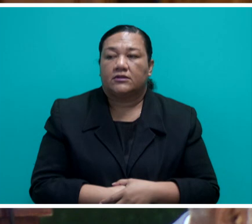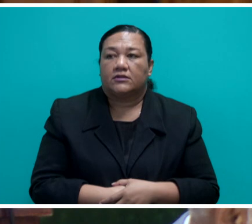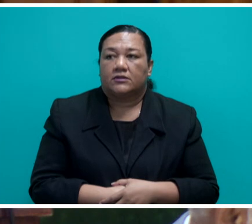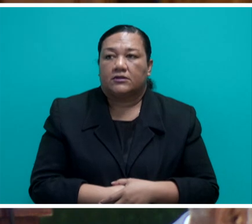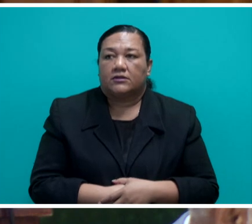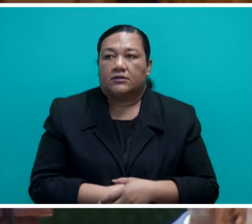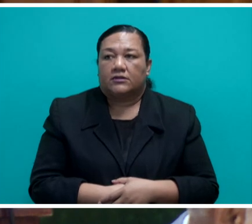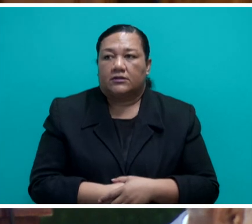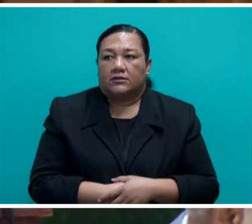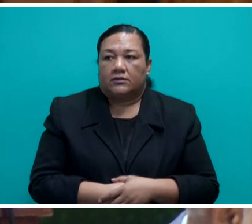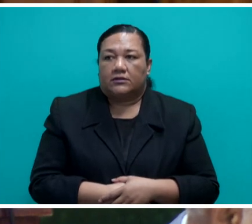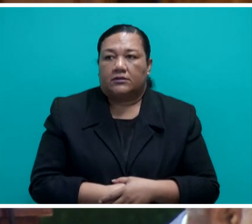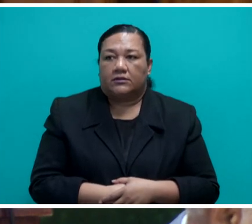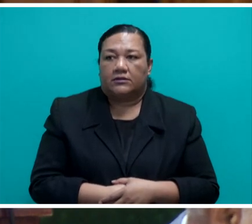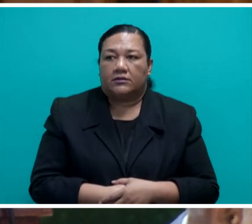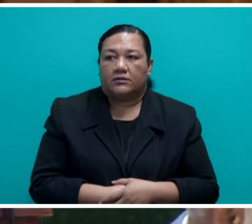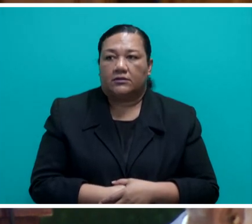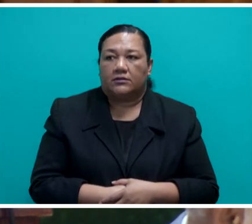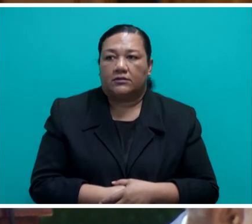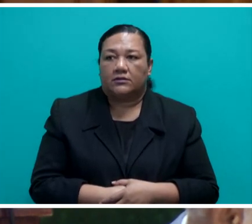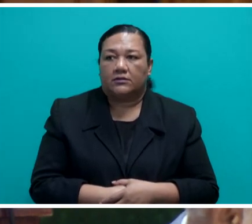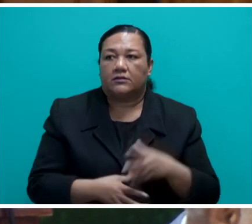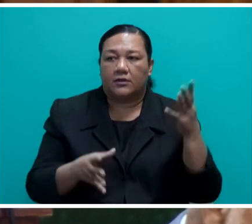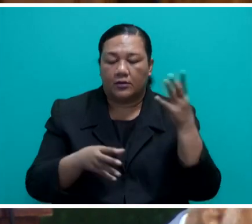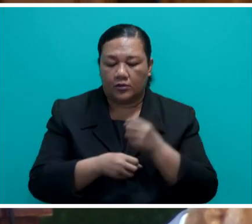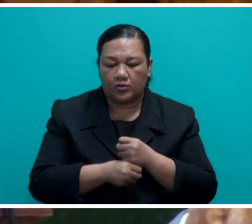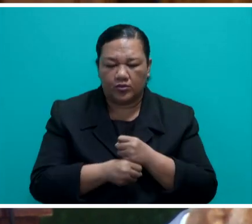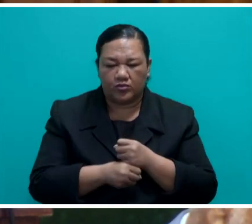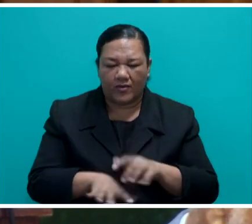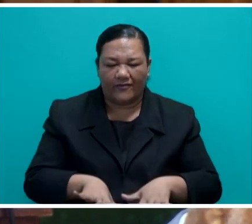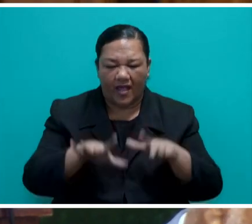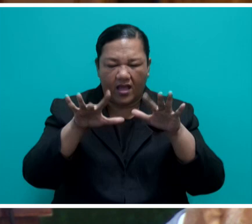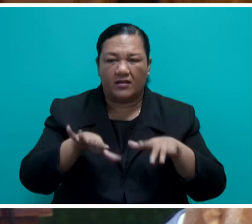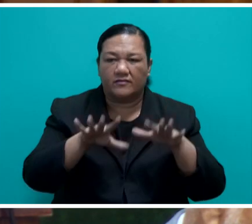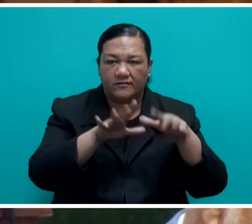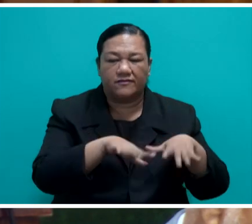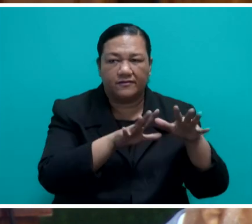total neglect of the collapsed floodgates and clogged main drains